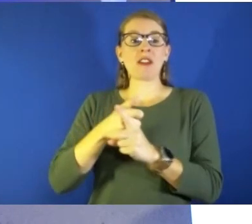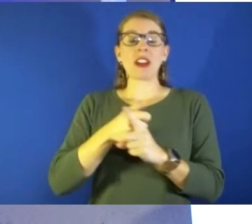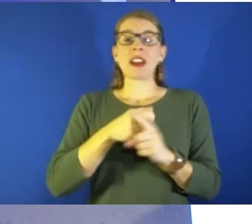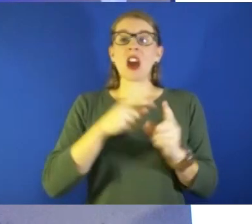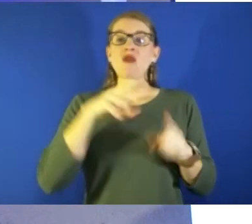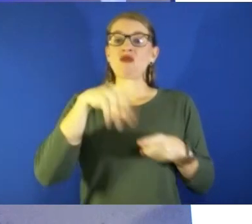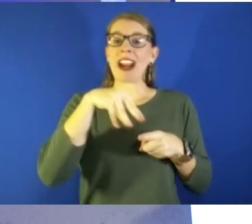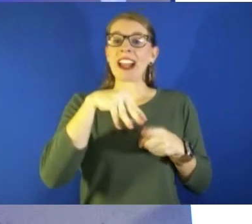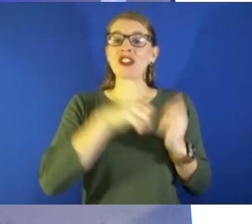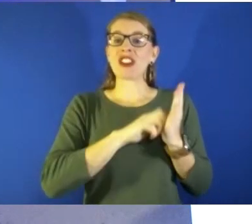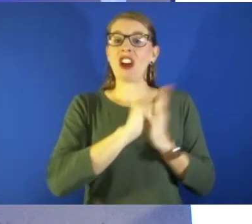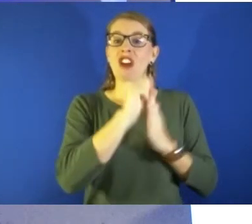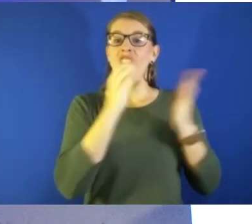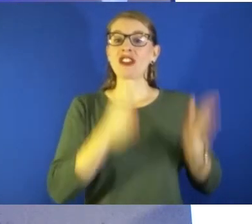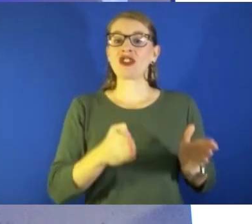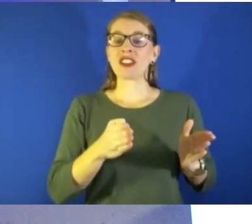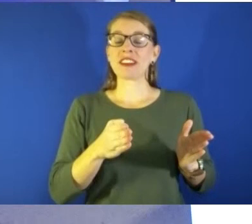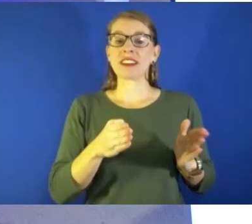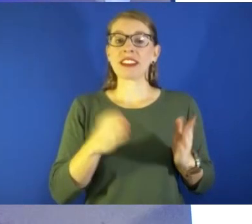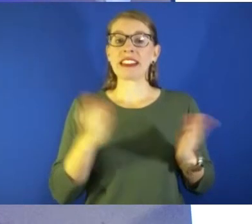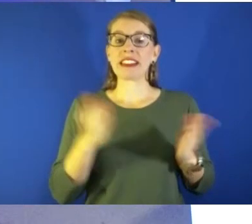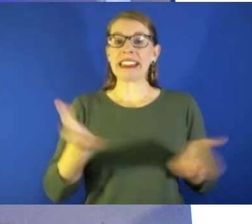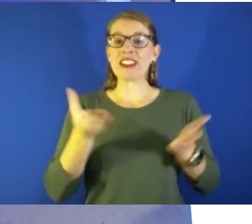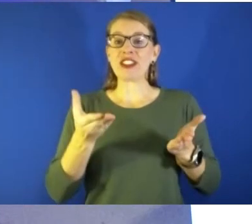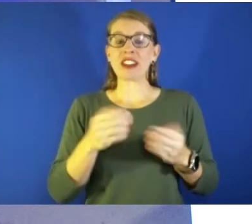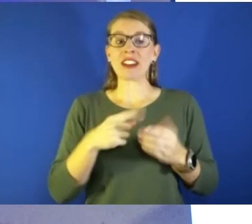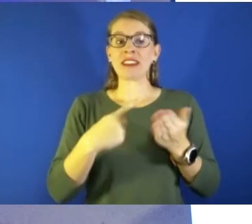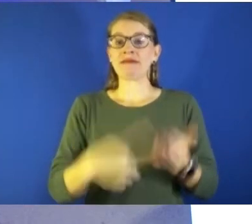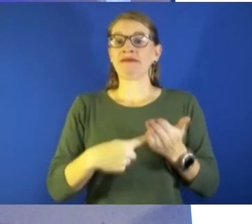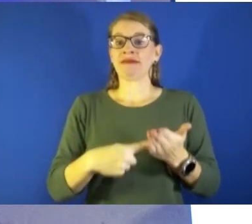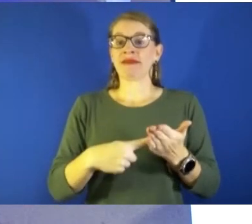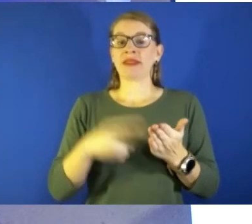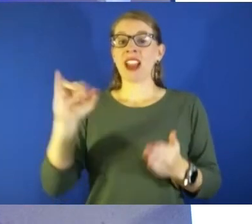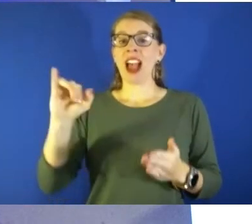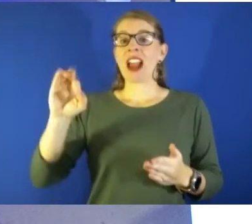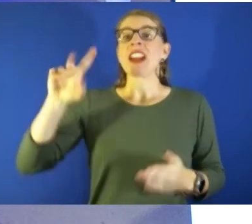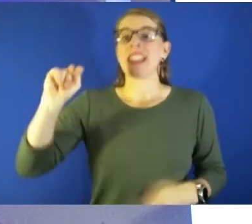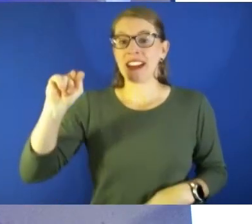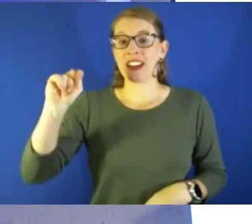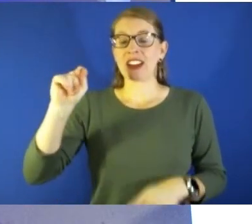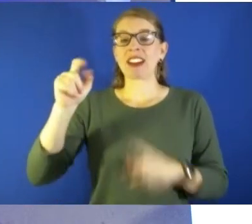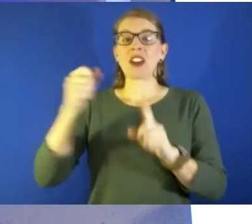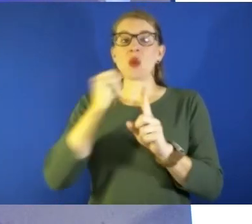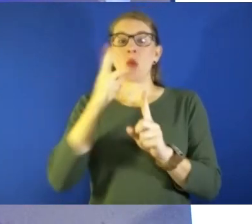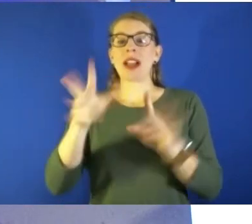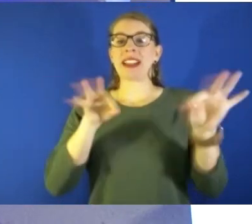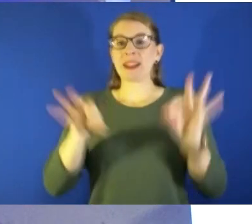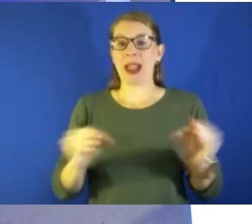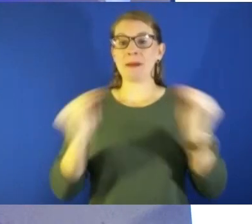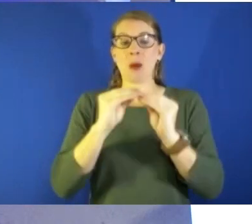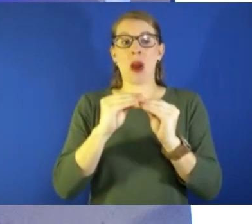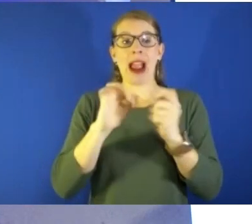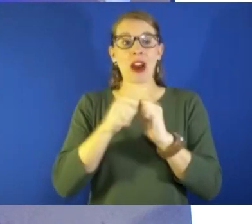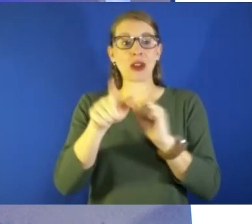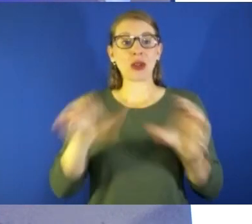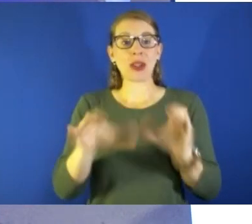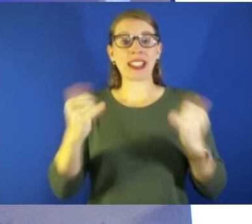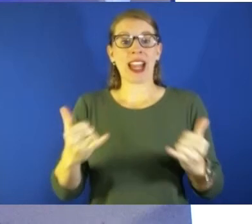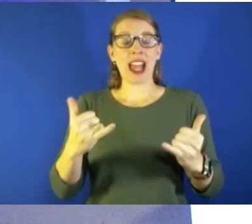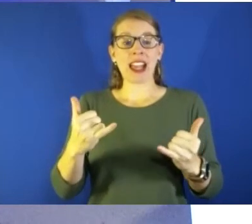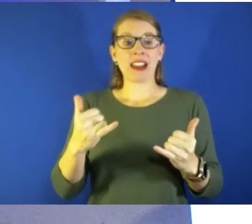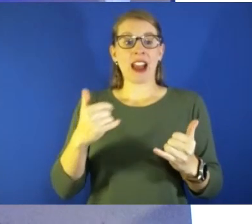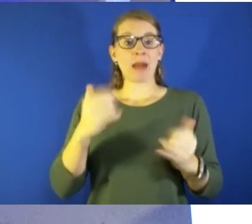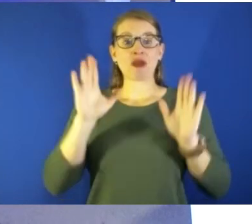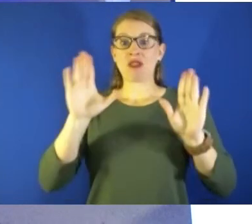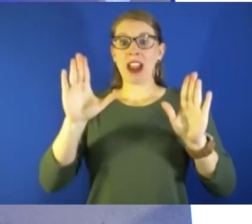with me and help us better understand the science of IORT. How are you today? I'm great. Thank you. Good. Thanks for inviting me. Good. You can kind of